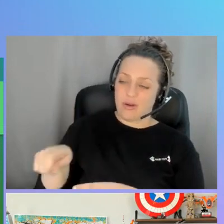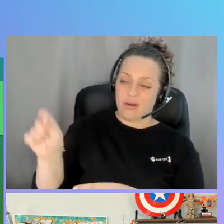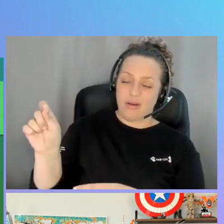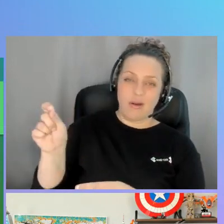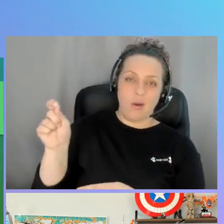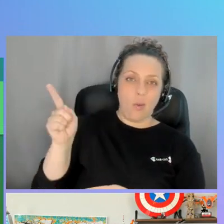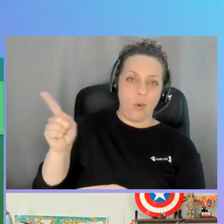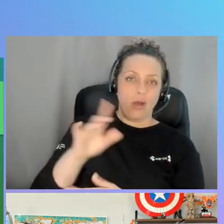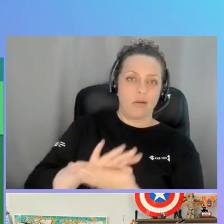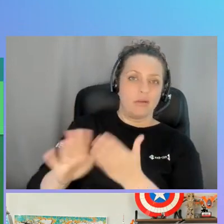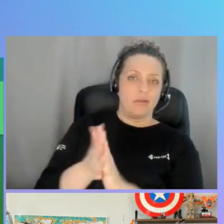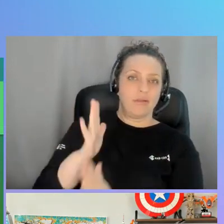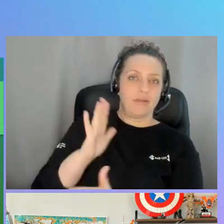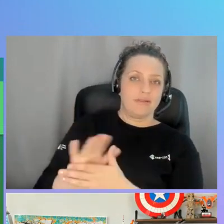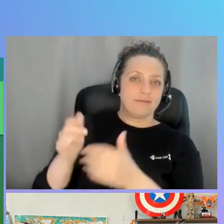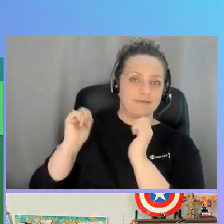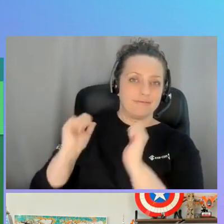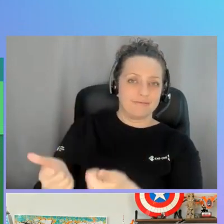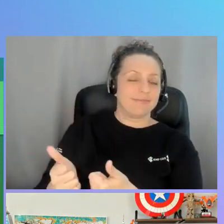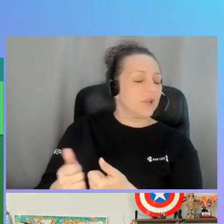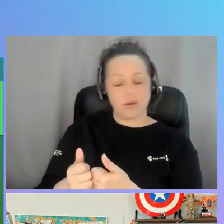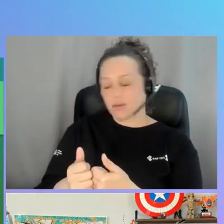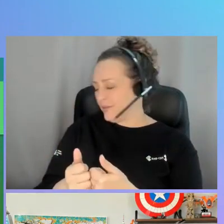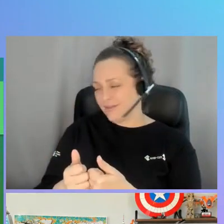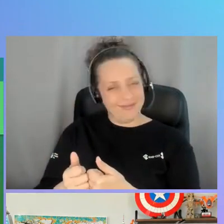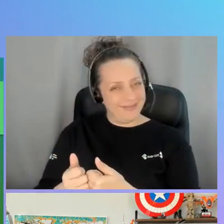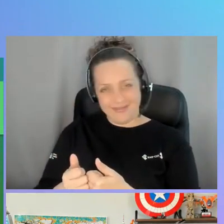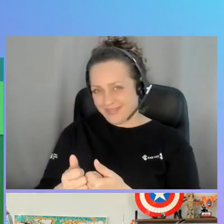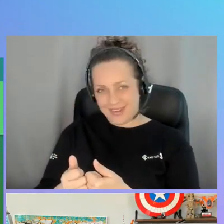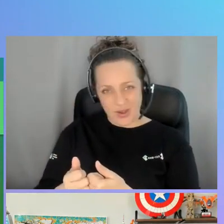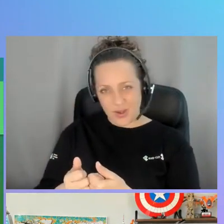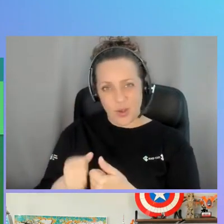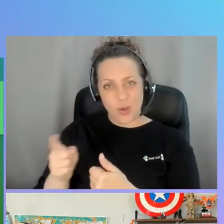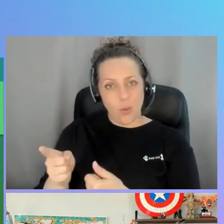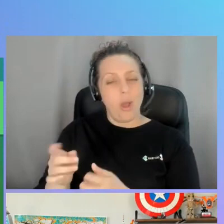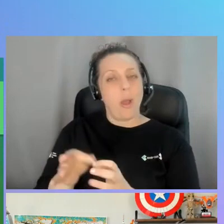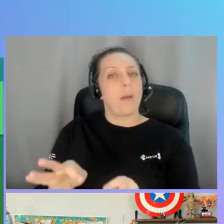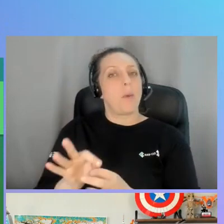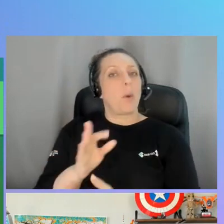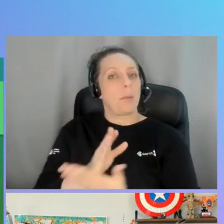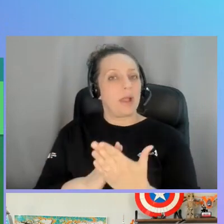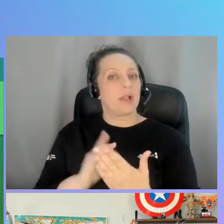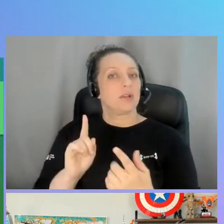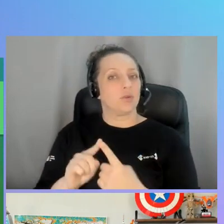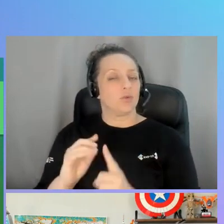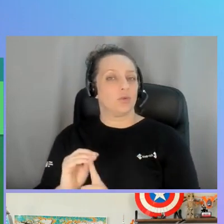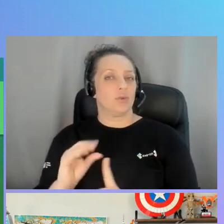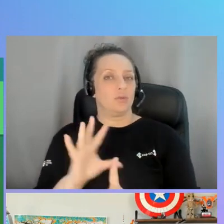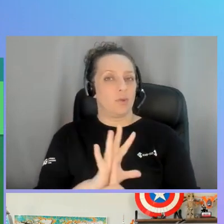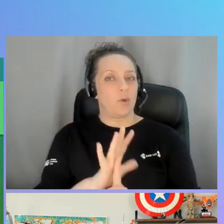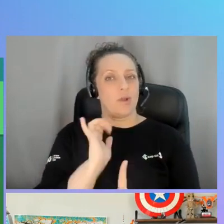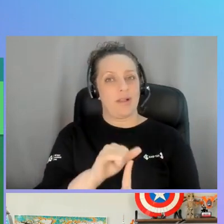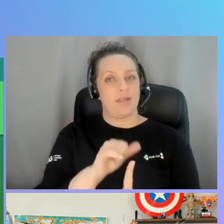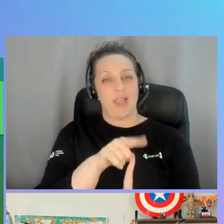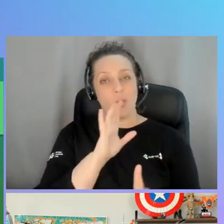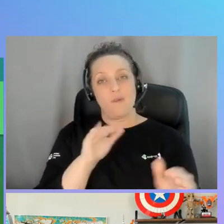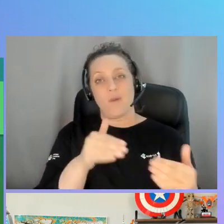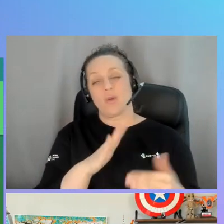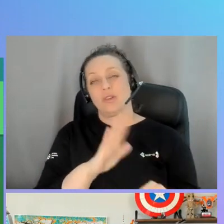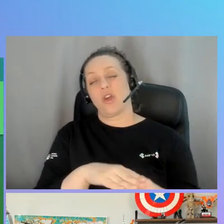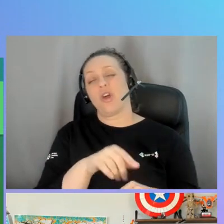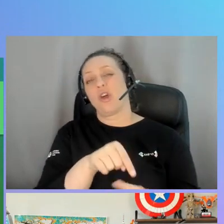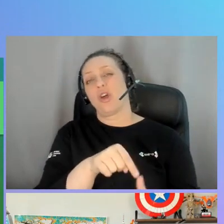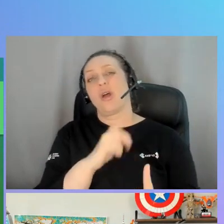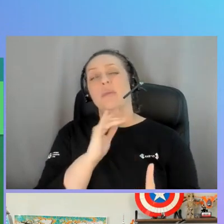of building this culture? No, of course not. But it's one of the pieces in the equation that we need to make sure we're focusing on, making sure